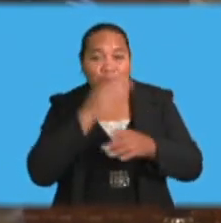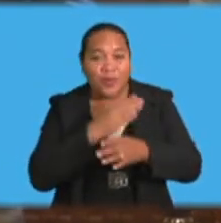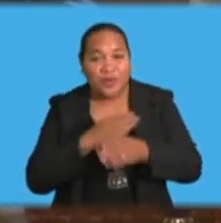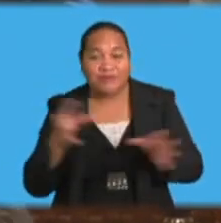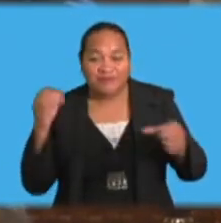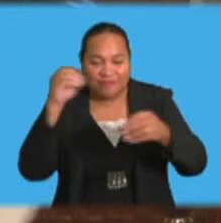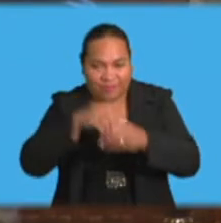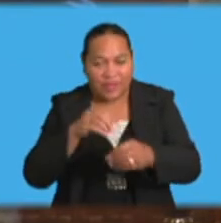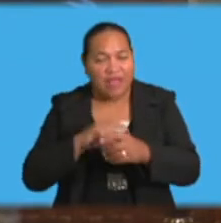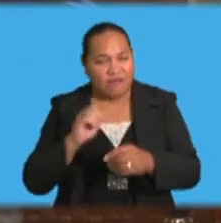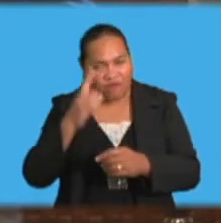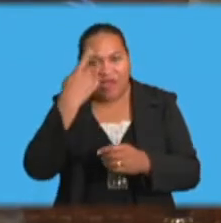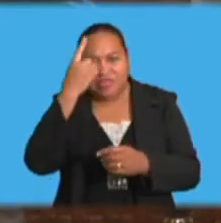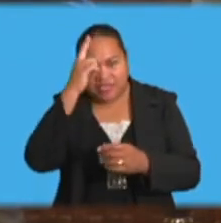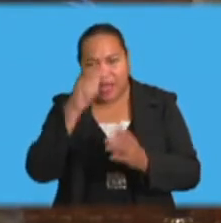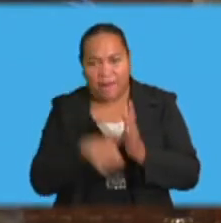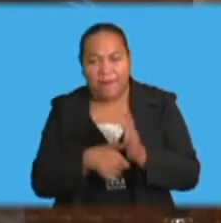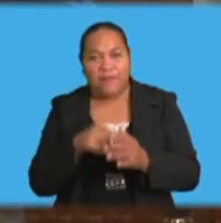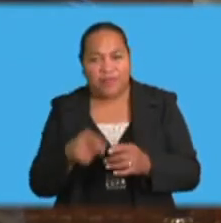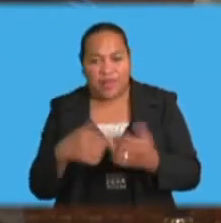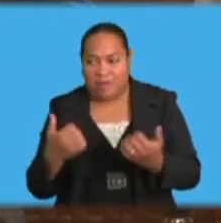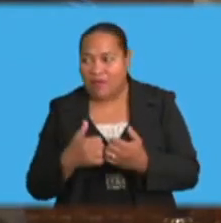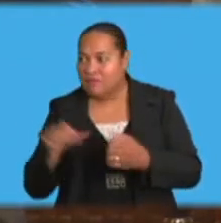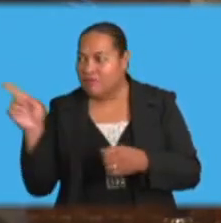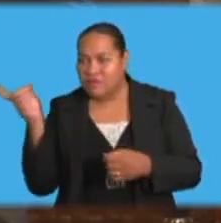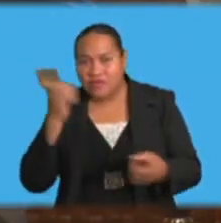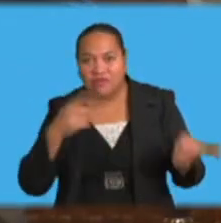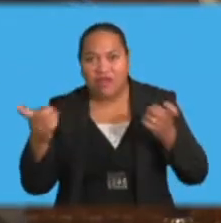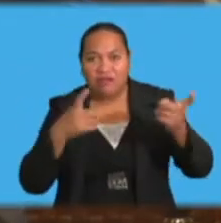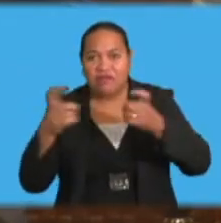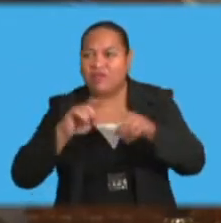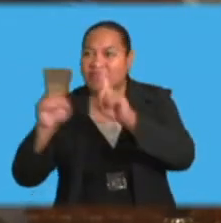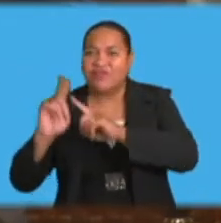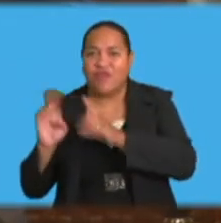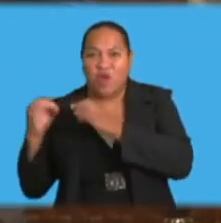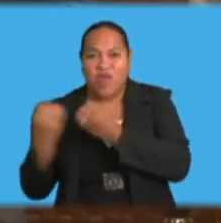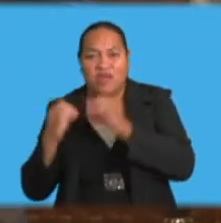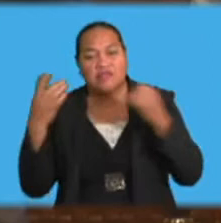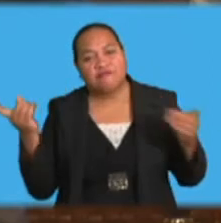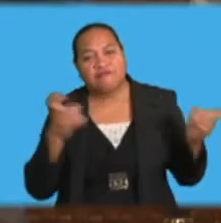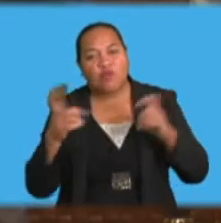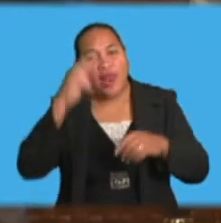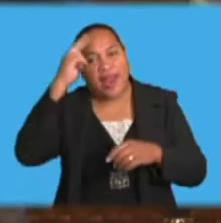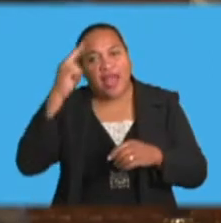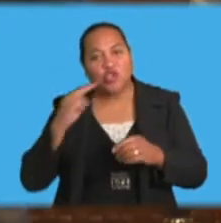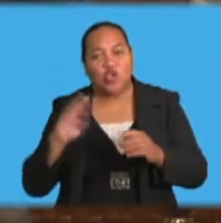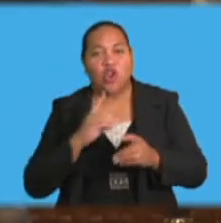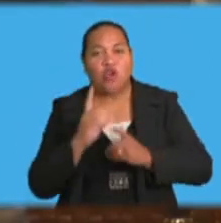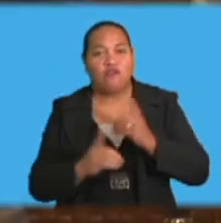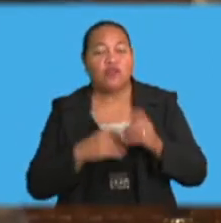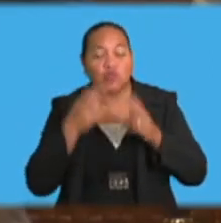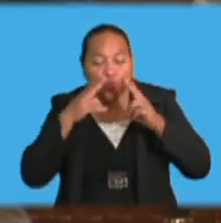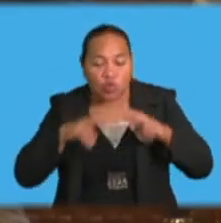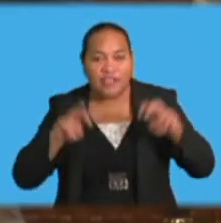the first time that we have managed to get all the occupational health and safety practitioners together into a national conference to look at the key